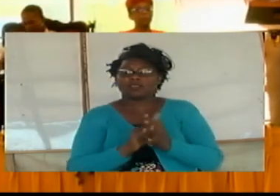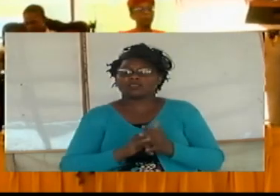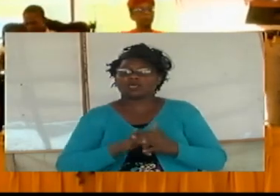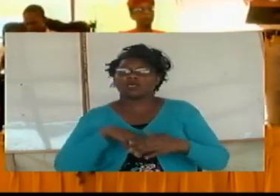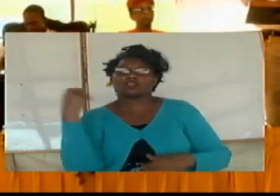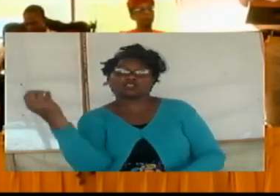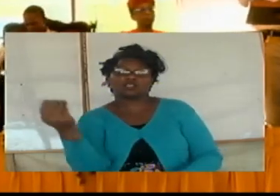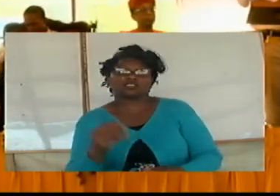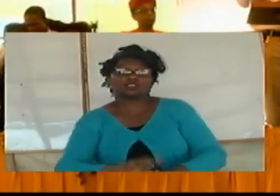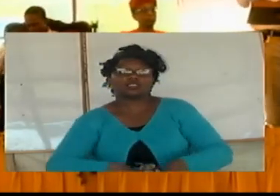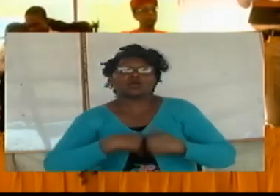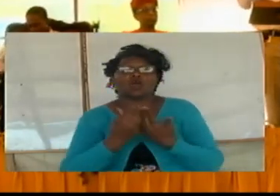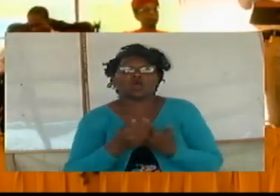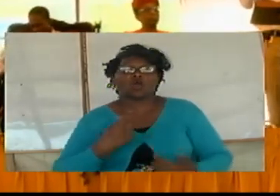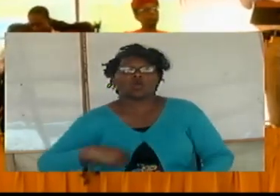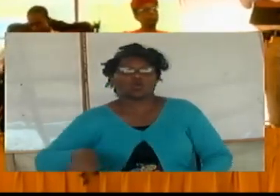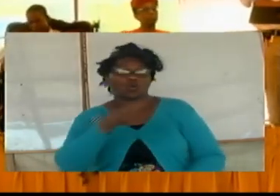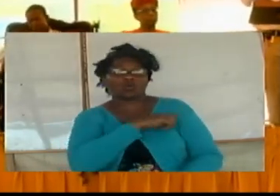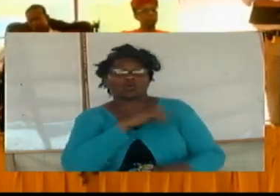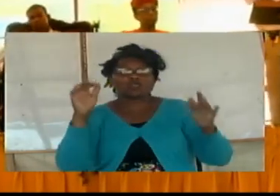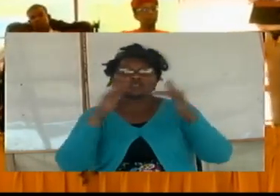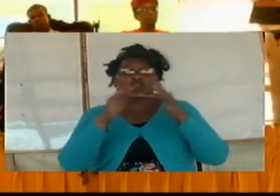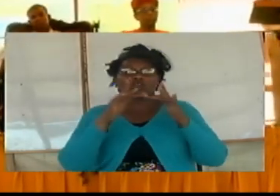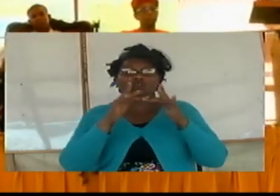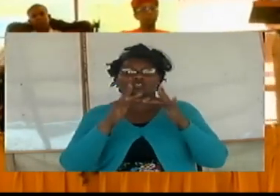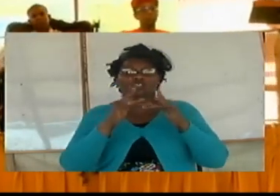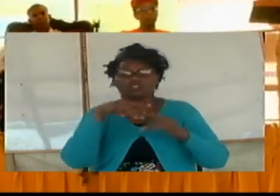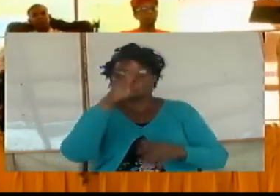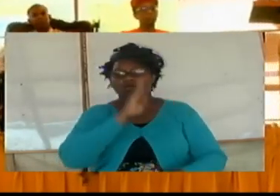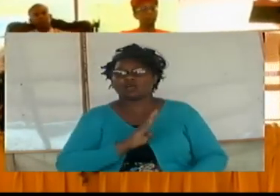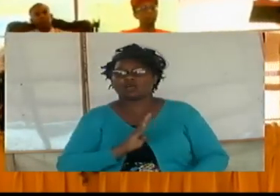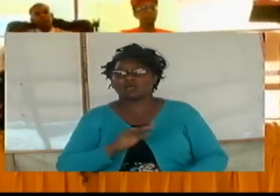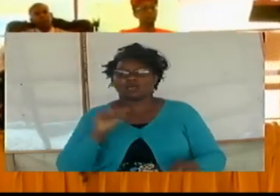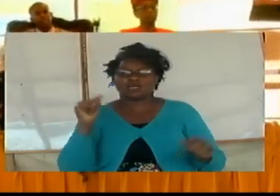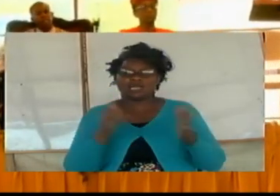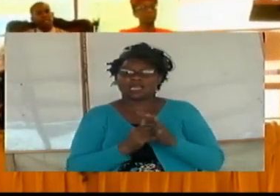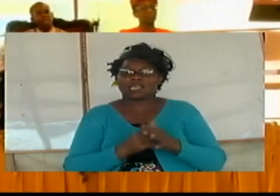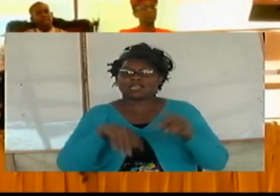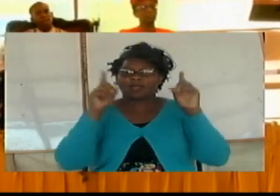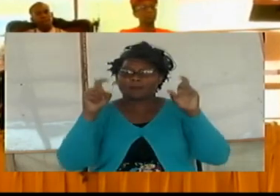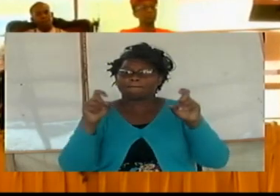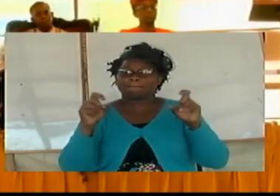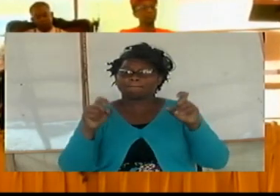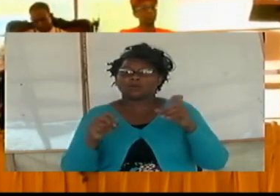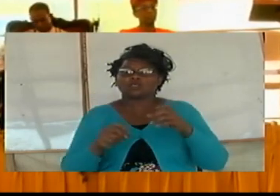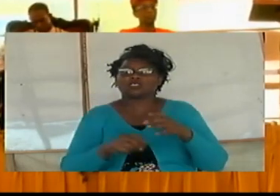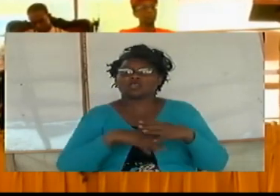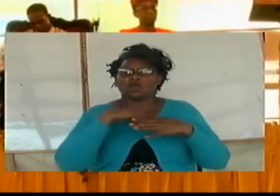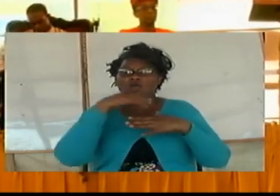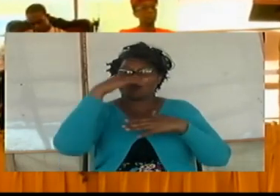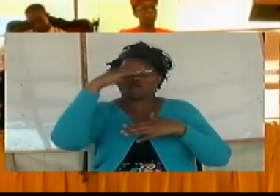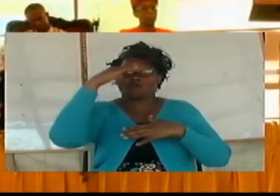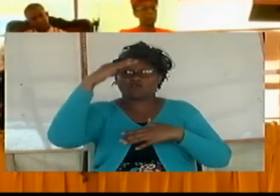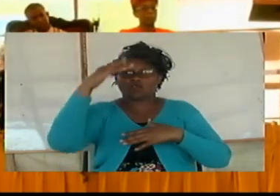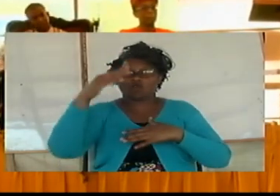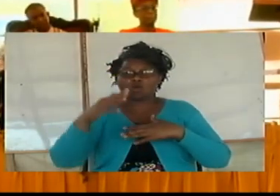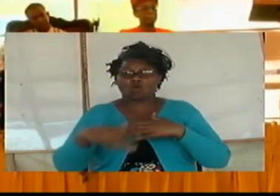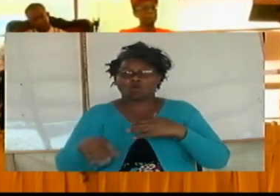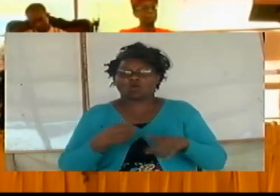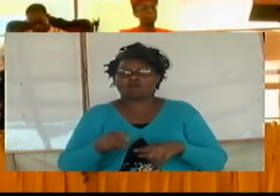flow from the recesses of our heart. And God will receive it like a sweet smelling